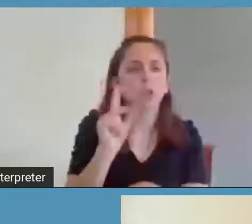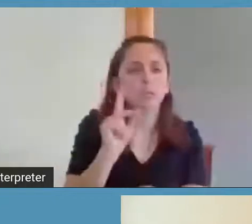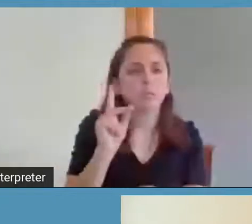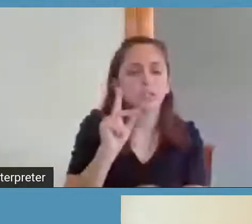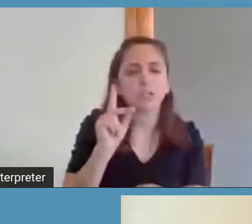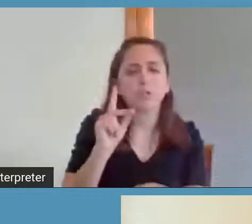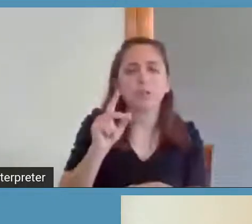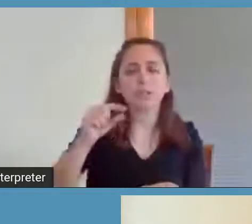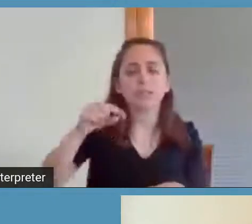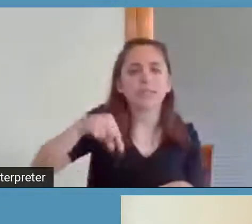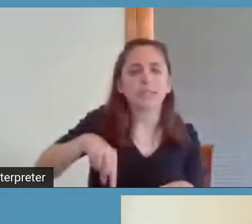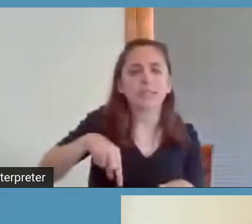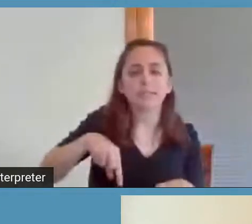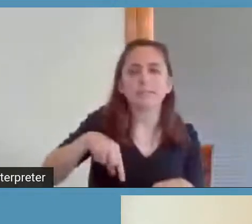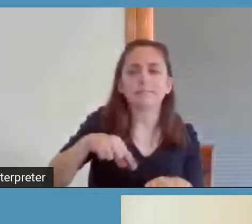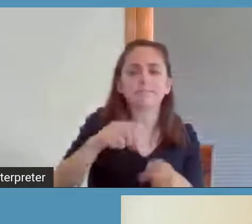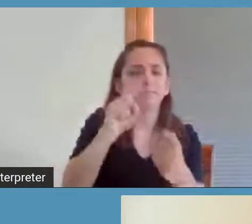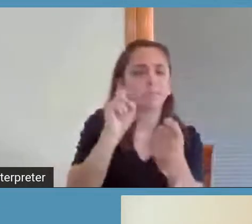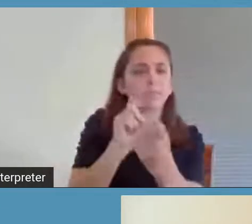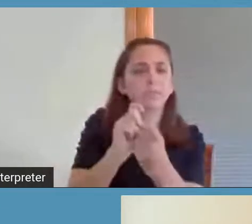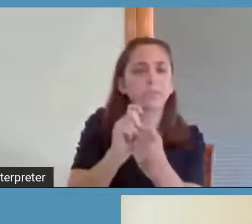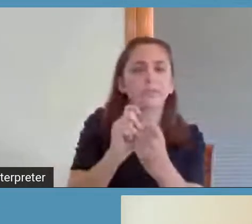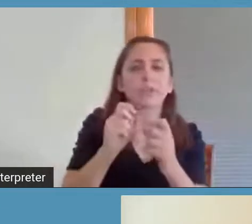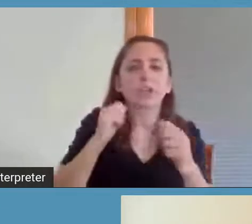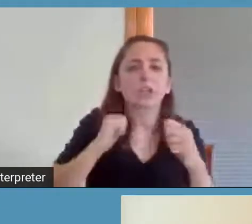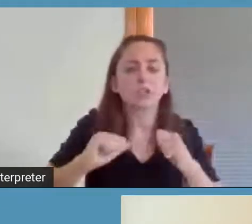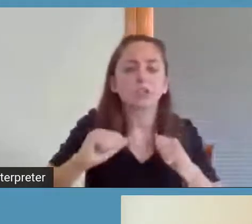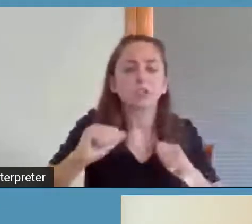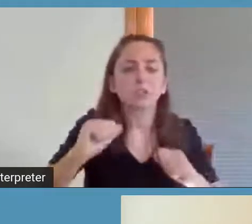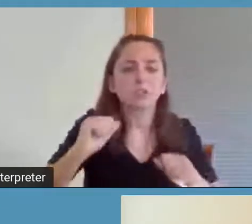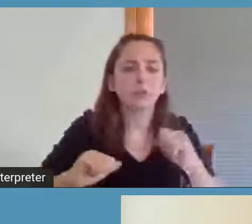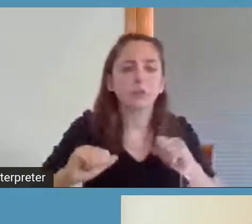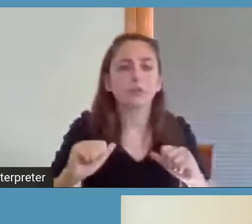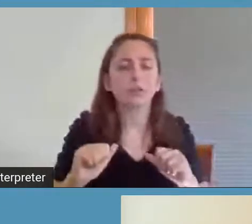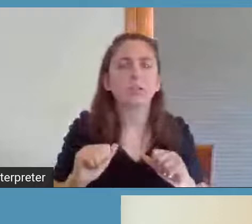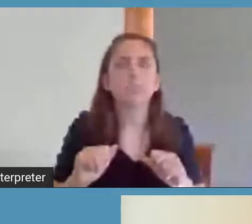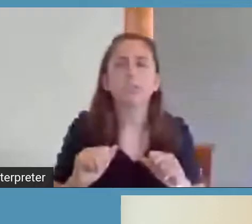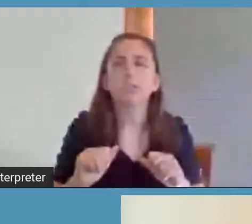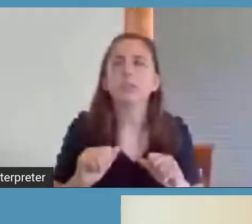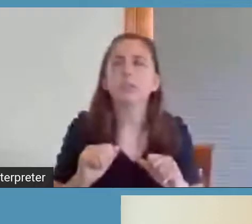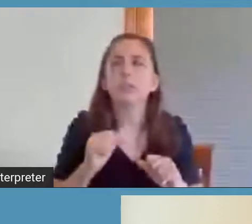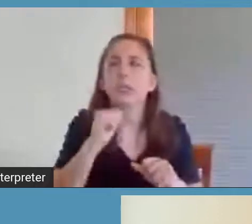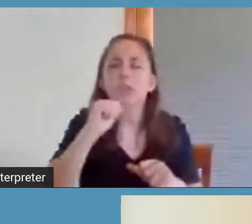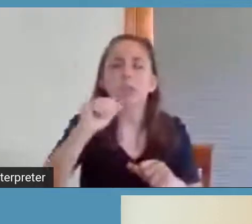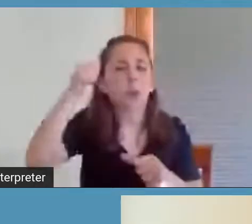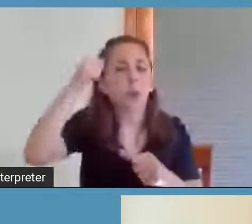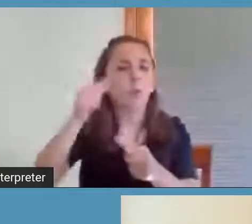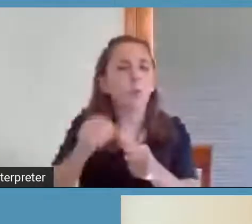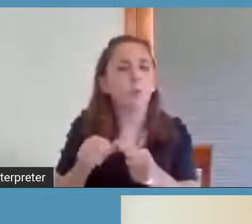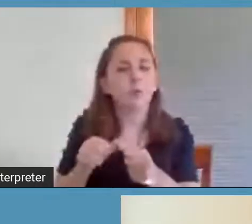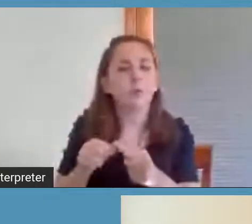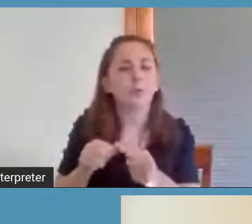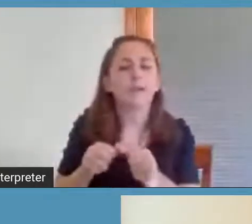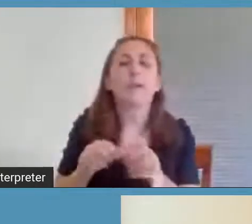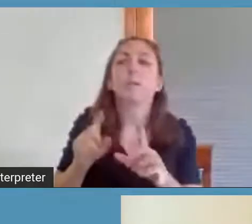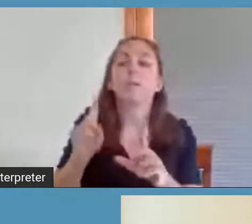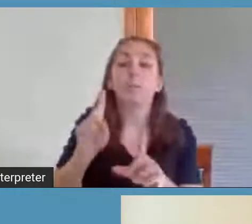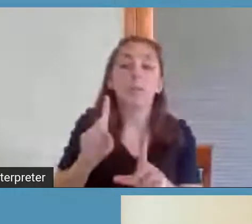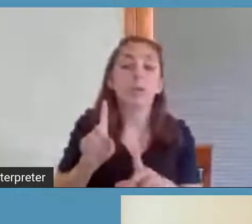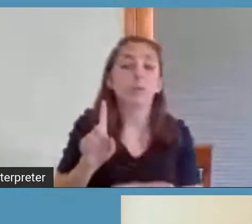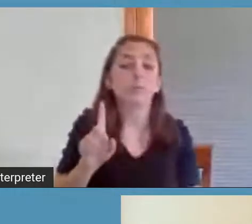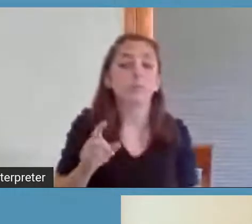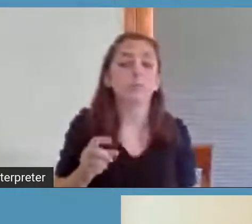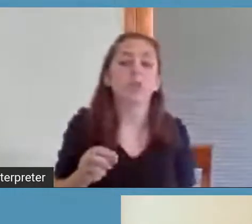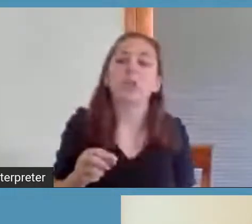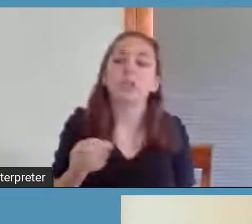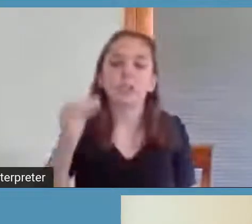particular show, thesis show. I don't recall they're being. However, I do know that people are using